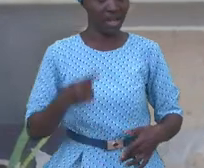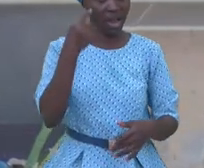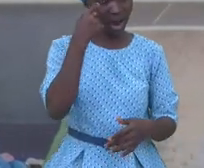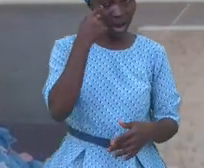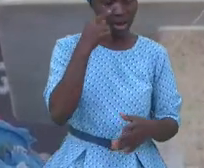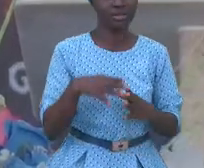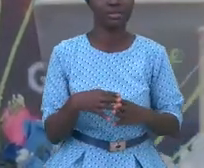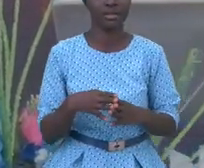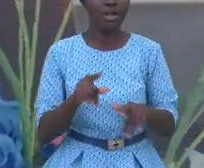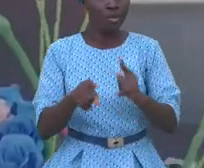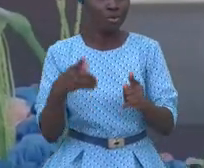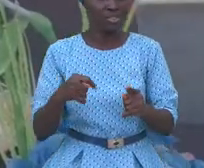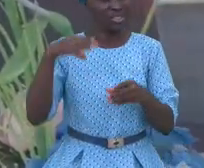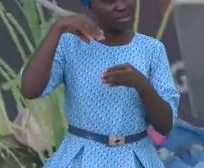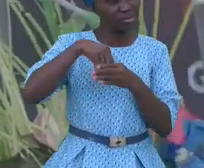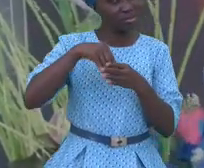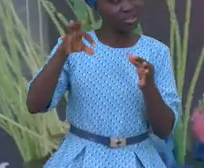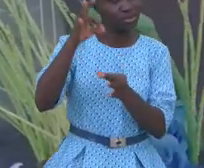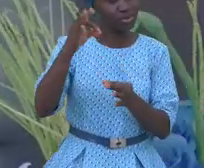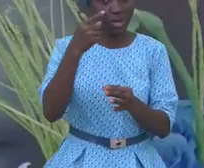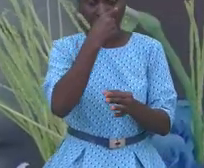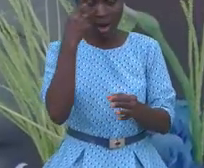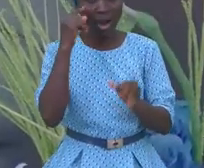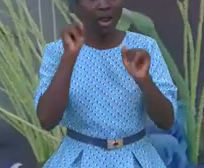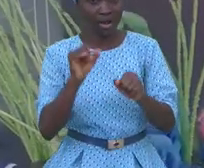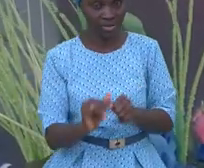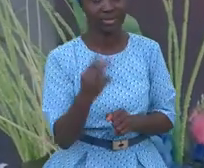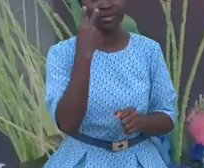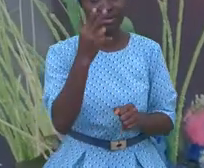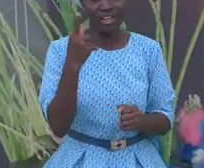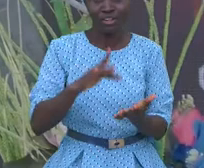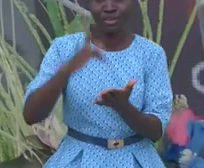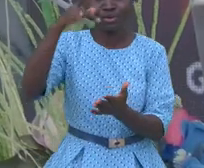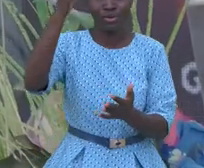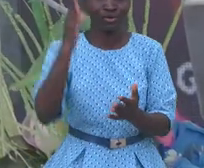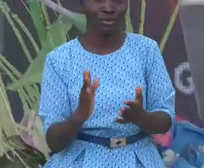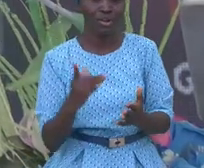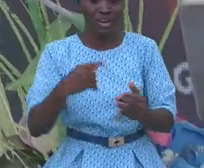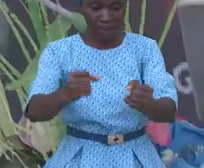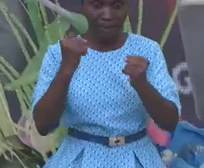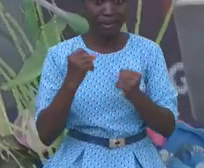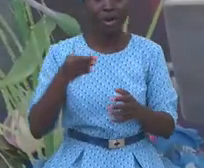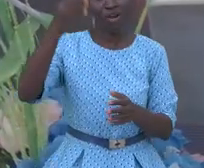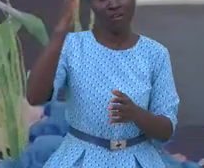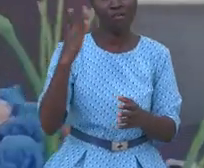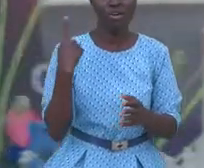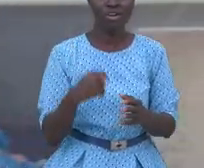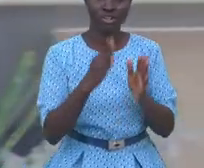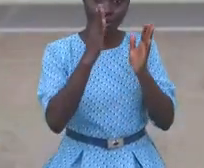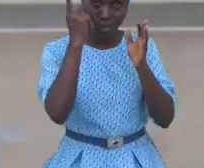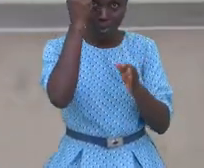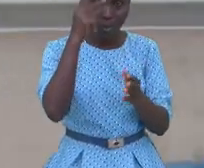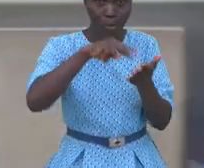still see the glory of God, the power of God, the intention of God. And even when